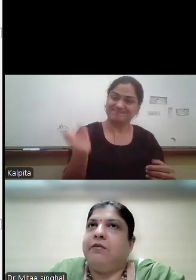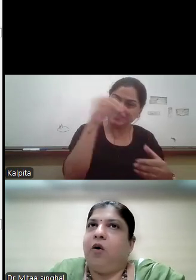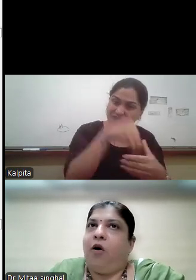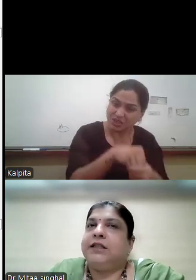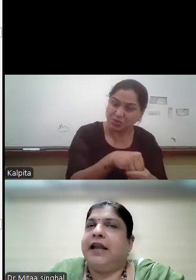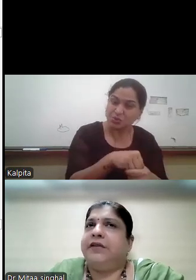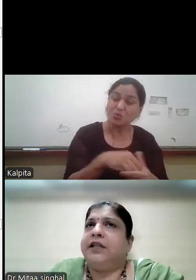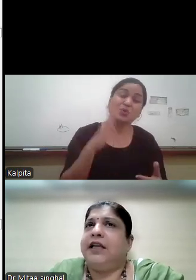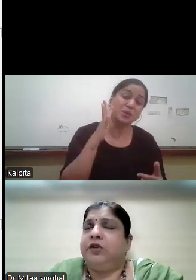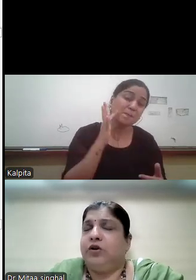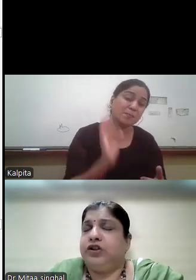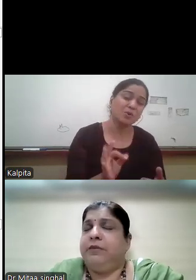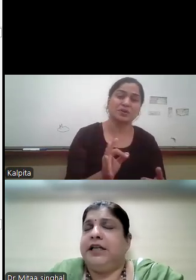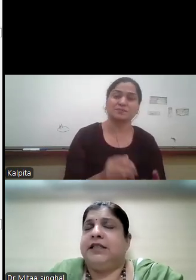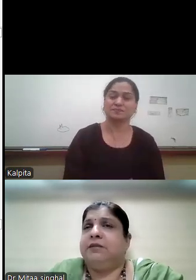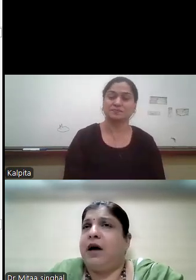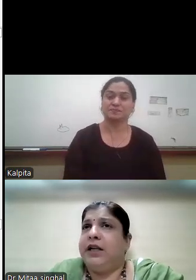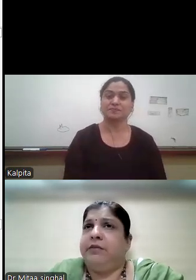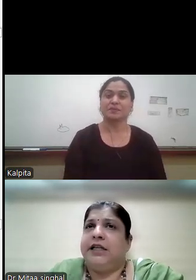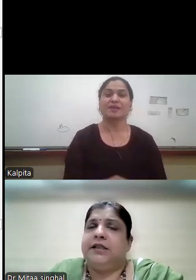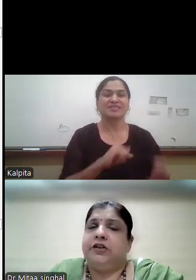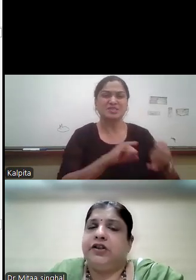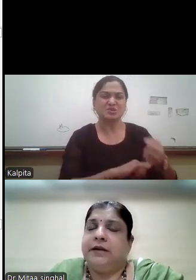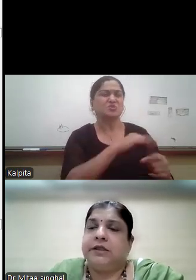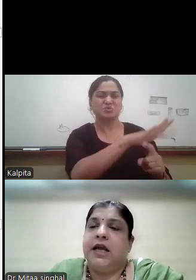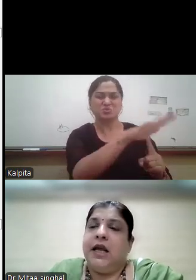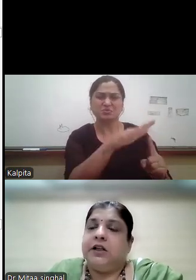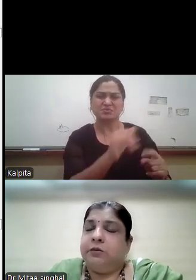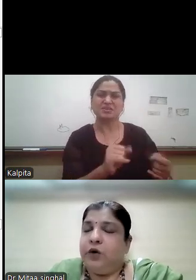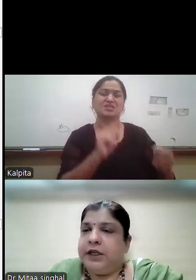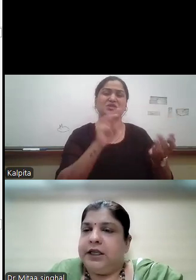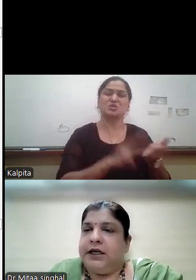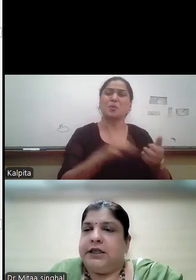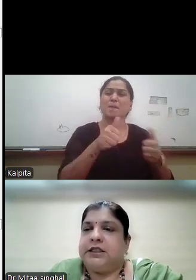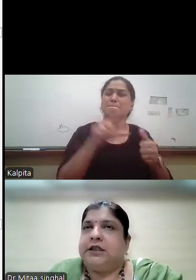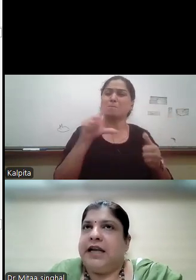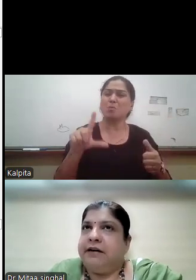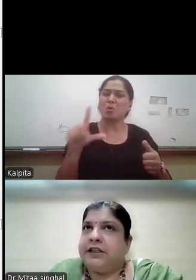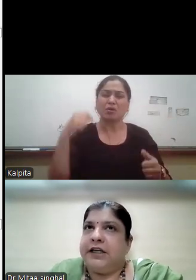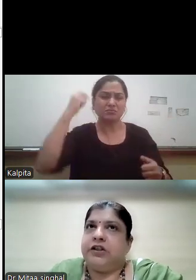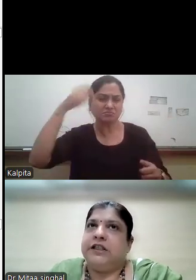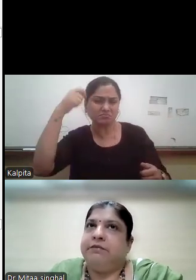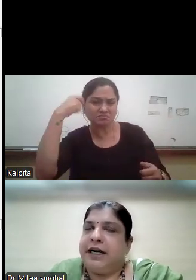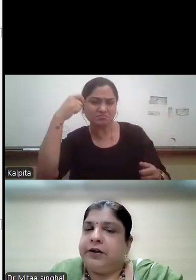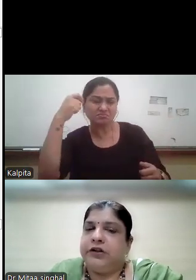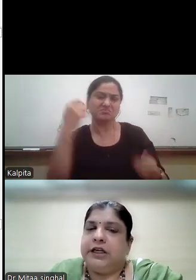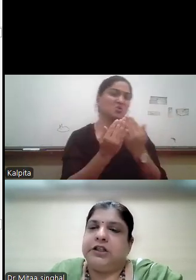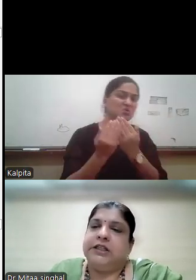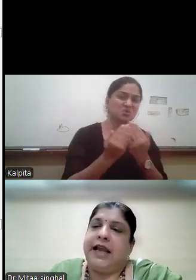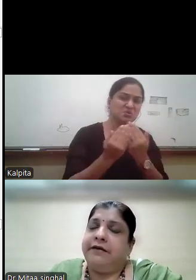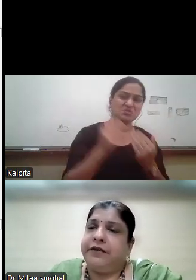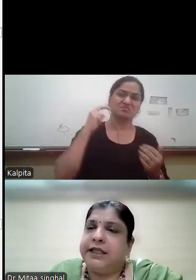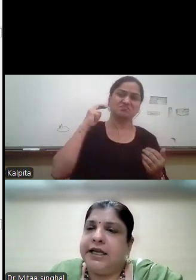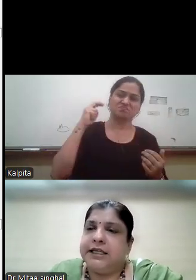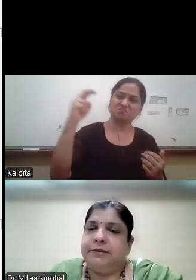compulsory, like malls, everything, social places, public places, gyms, movie theaters, railway stations, metro